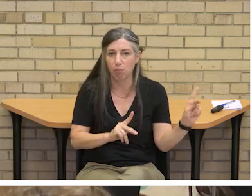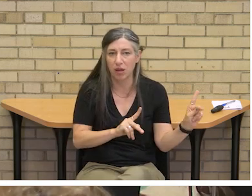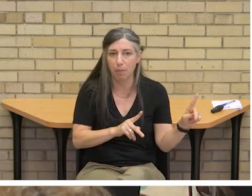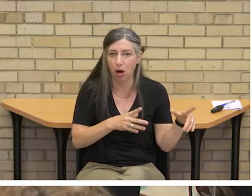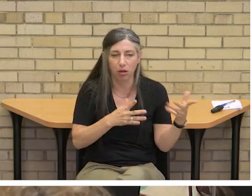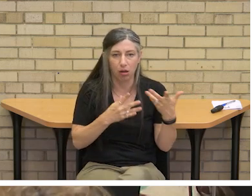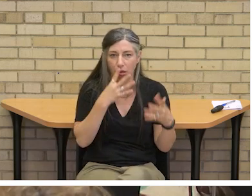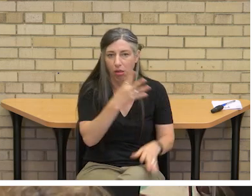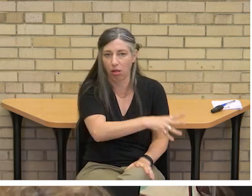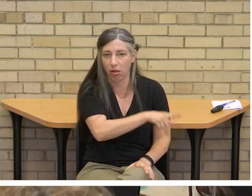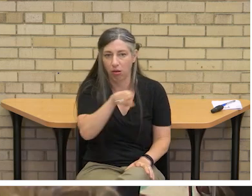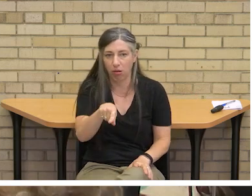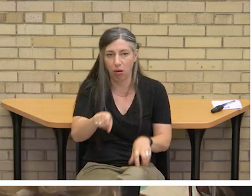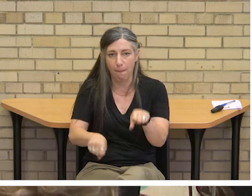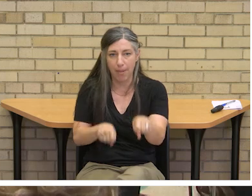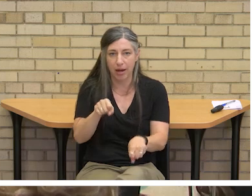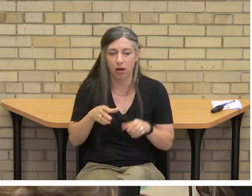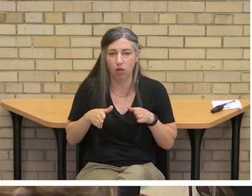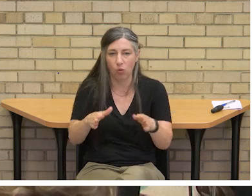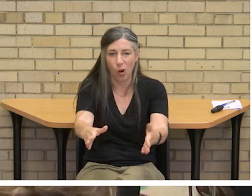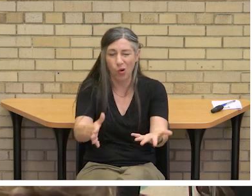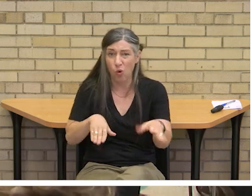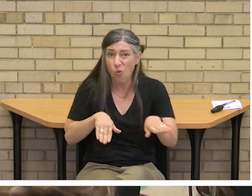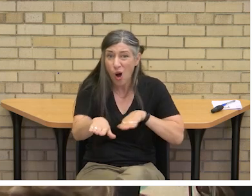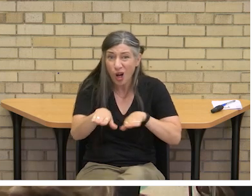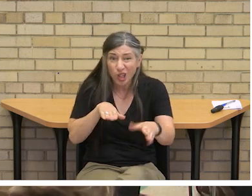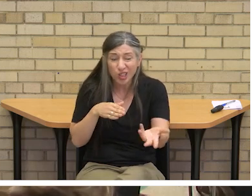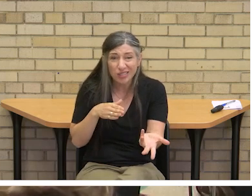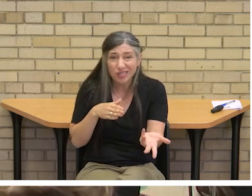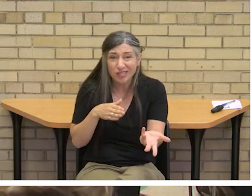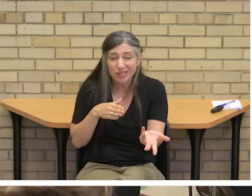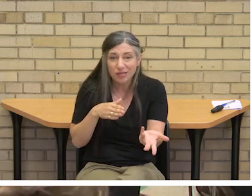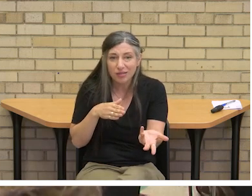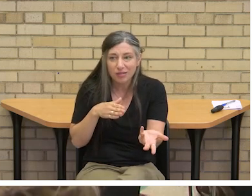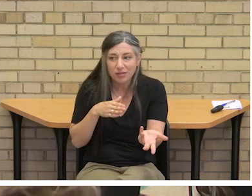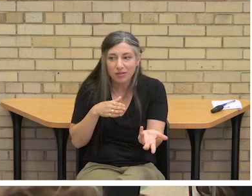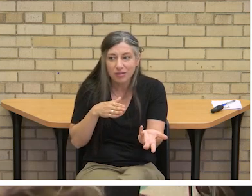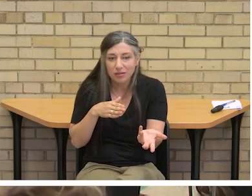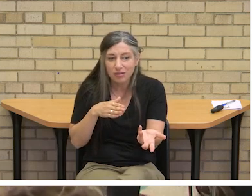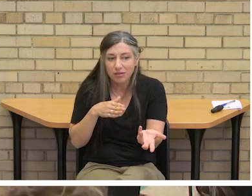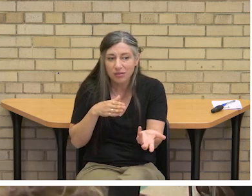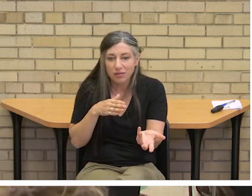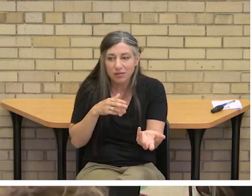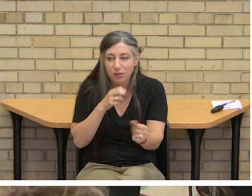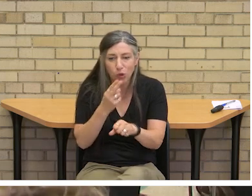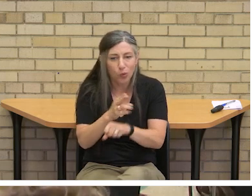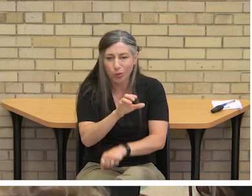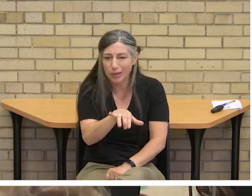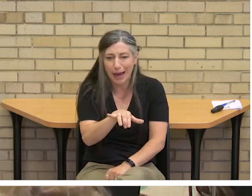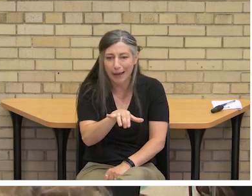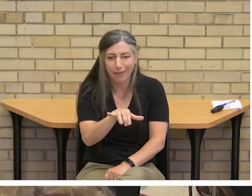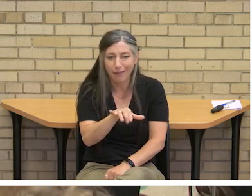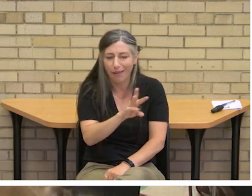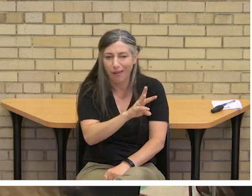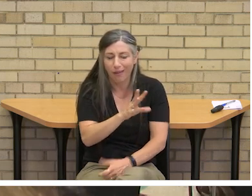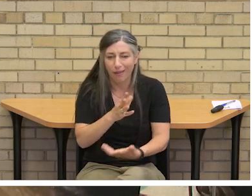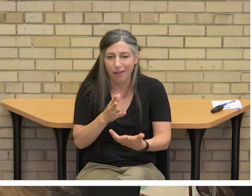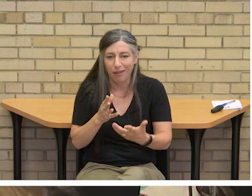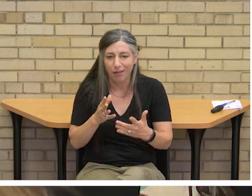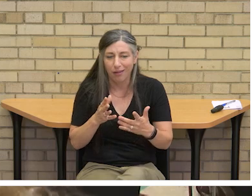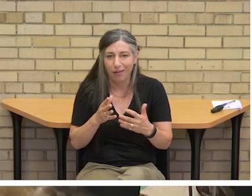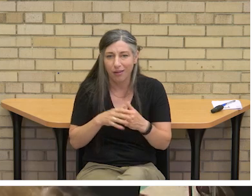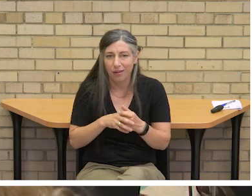the pedestrians, they don't really use that light at the bridge on the west end of it to cross to